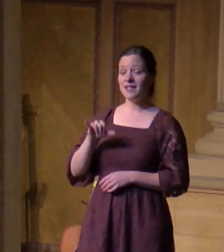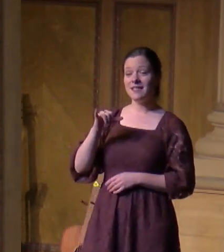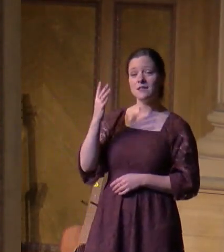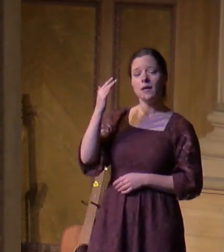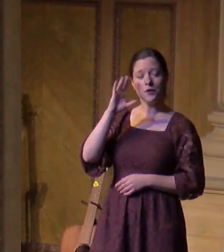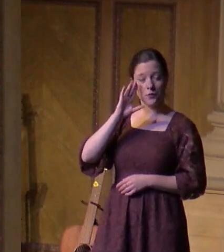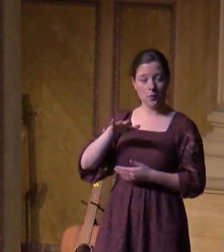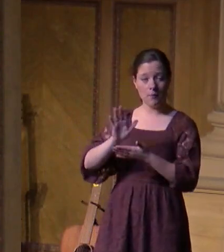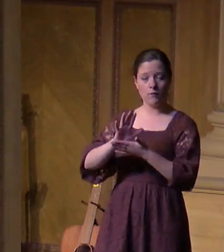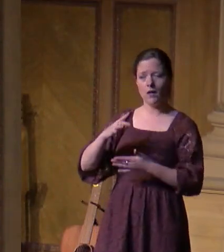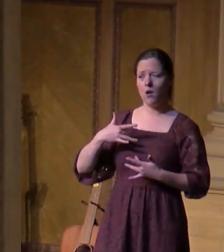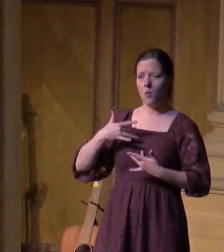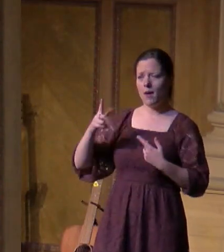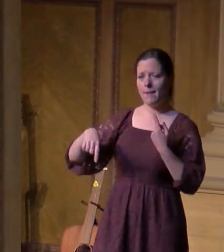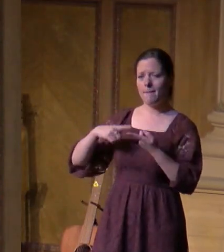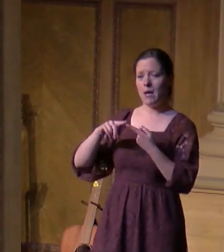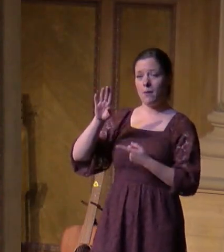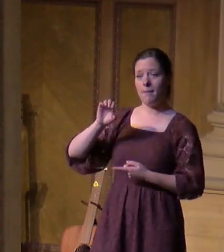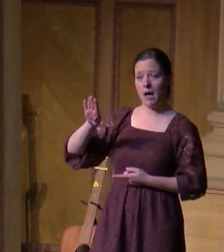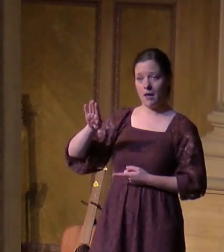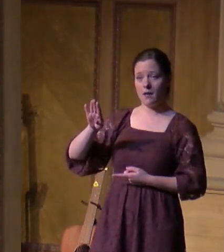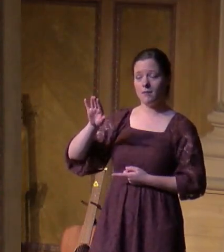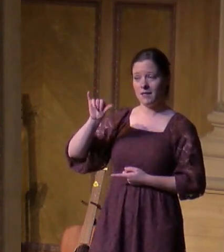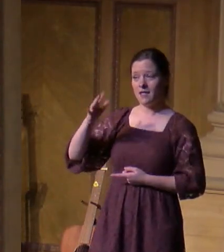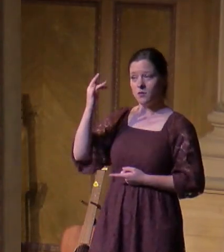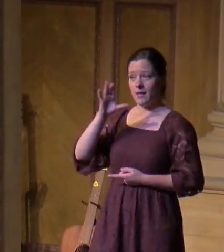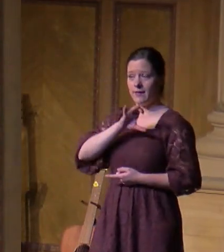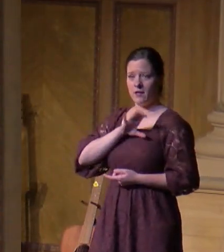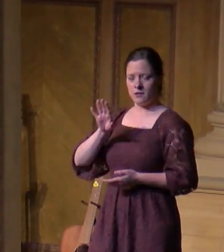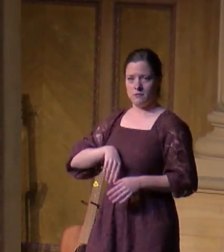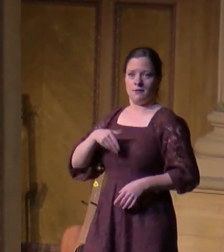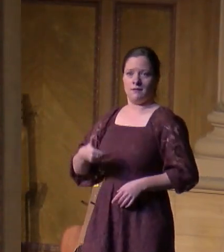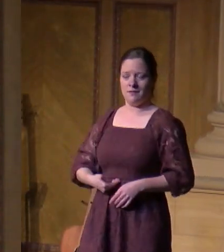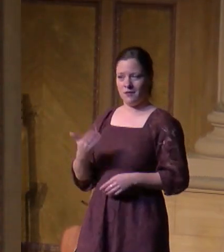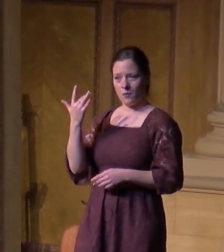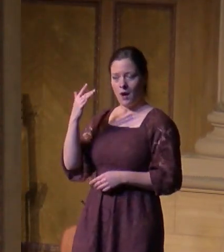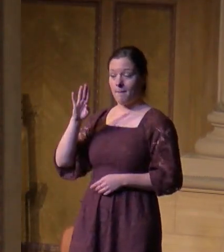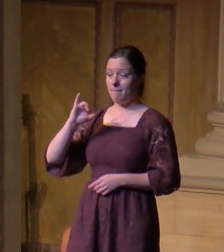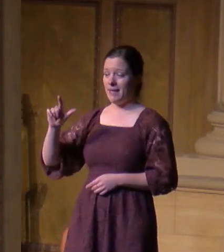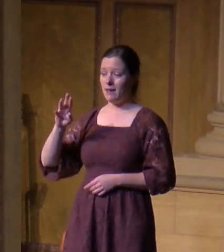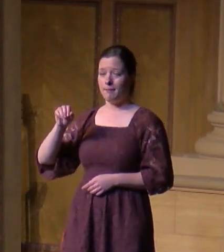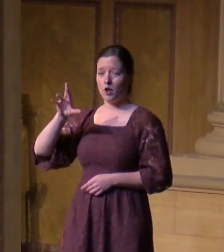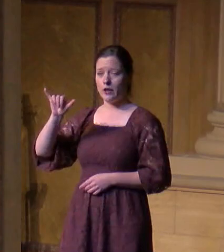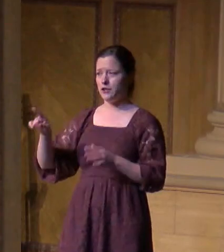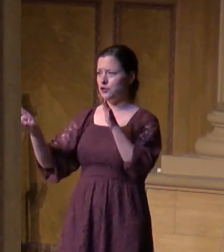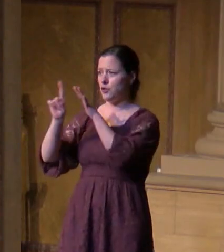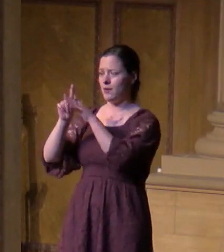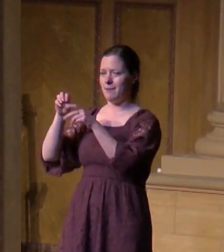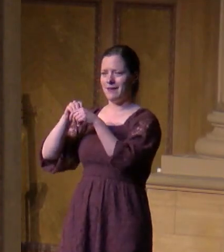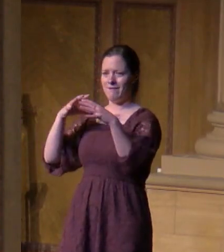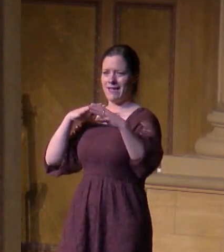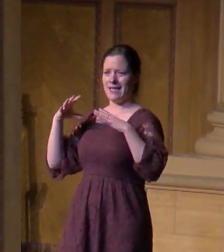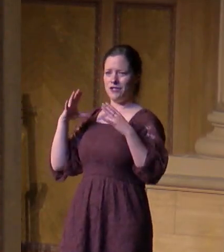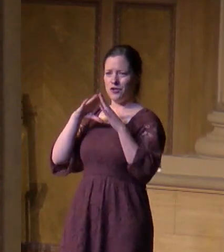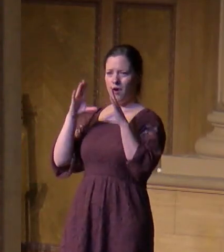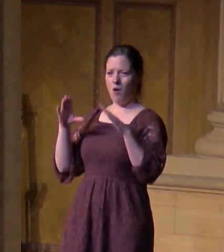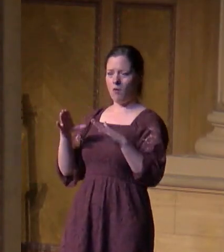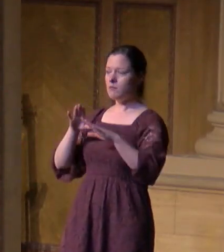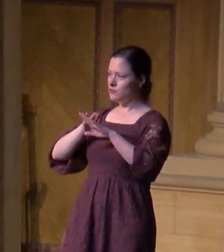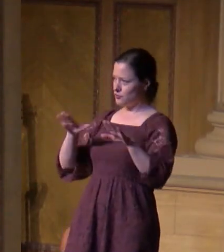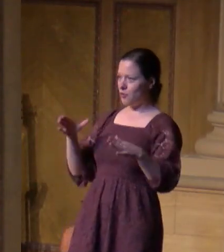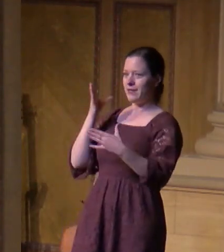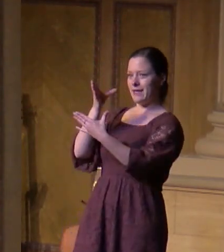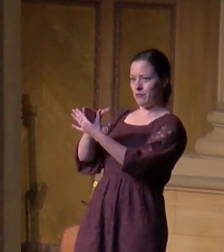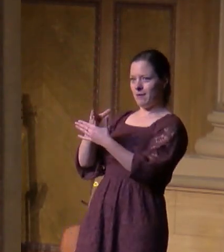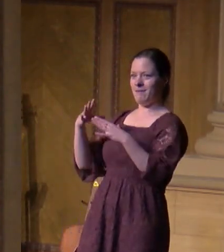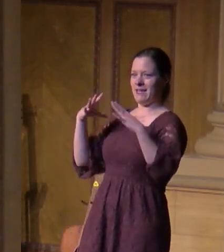Bob which is I think a favorite movie for every pastor because Bill Murray showed up at his vacation home for counseling you don't interrupt vacation you